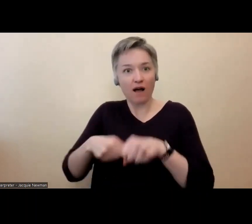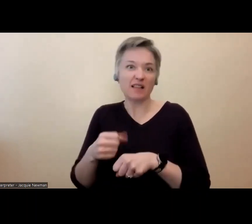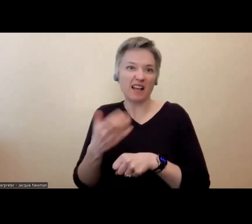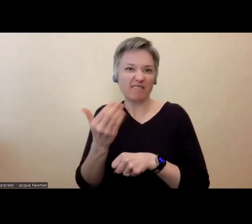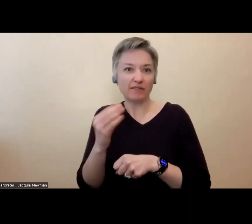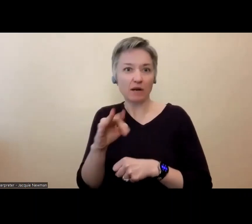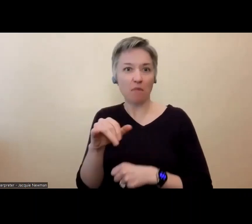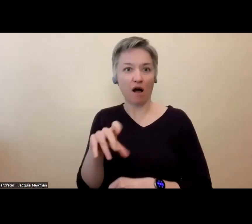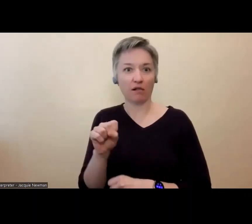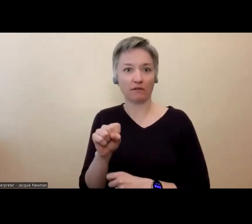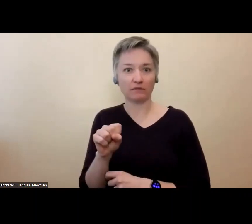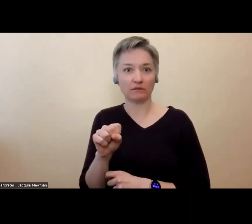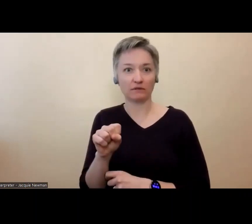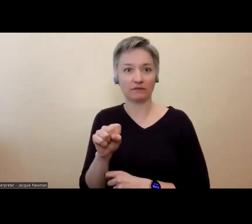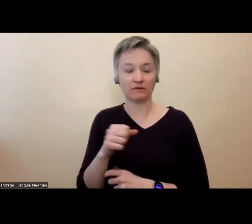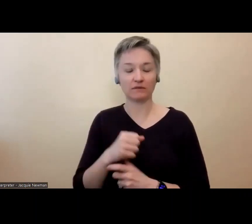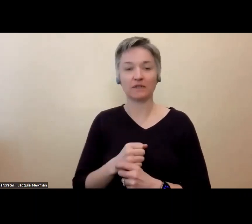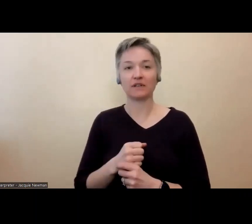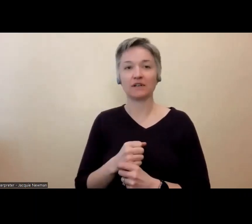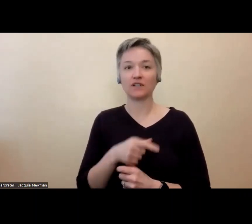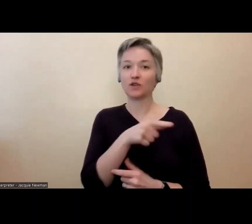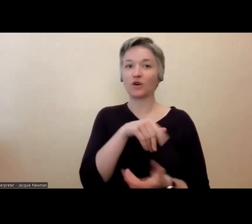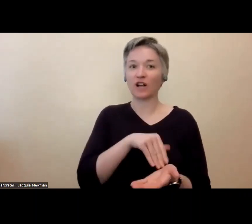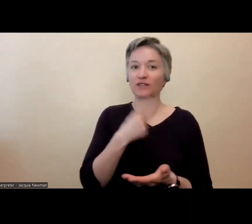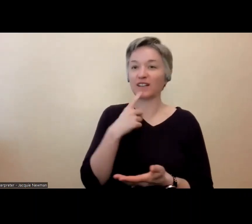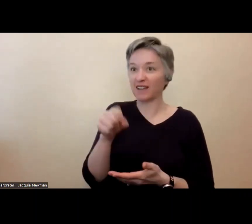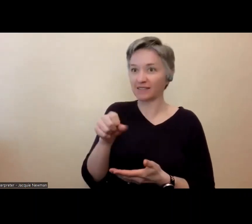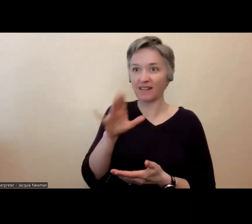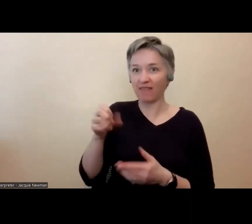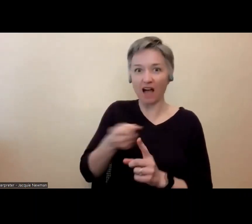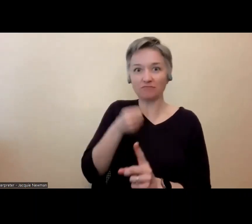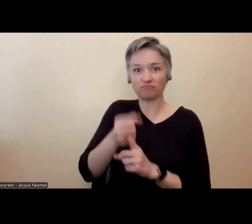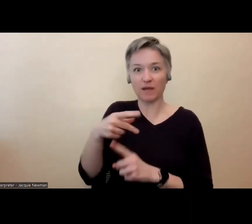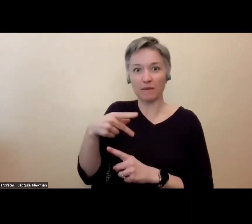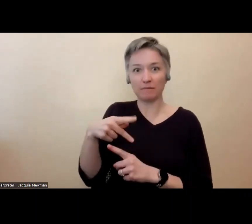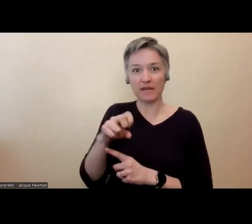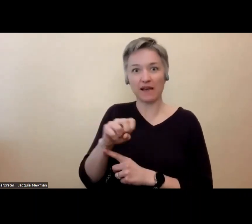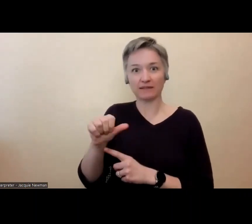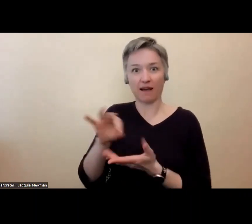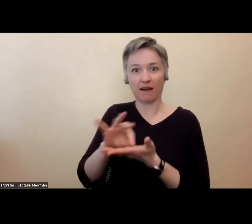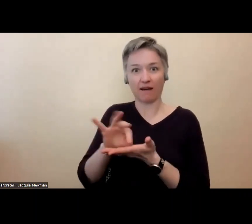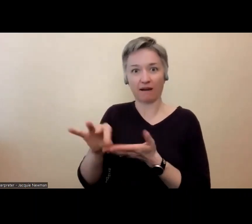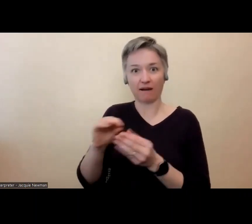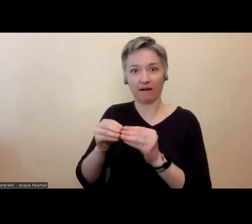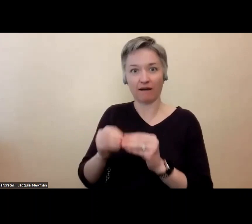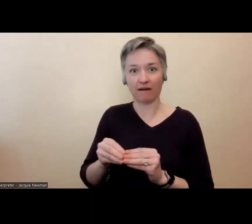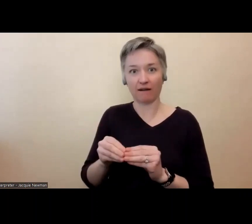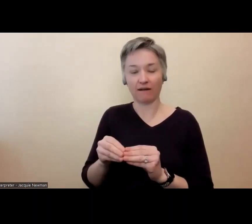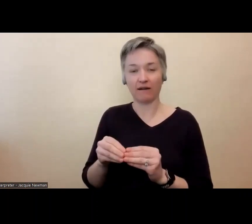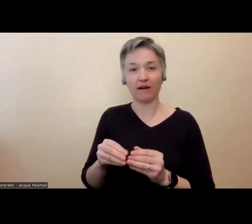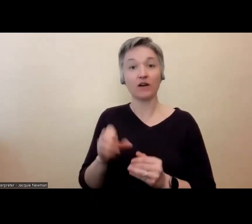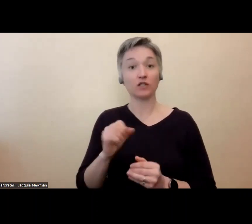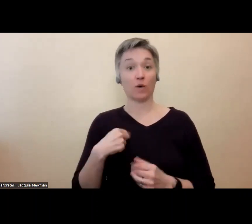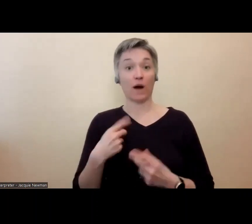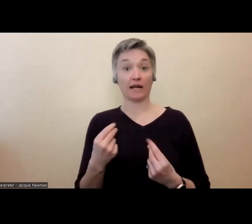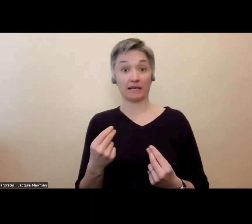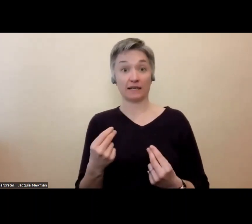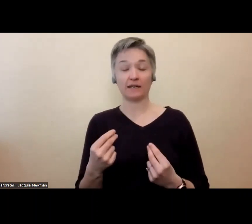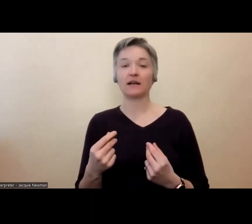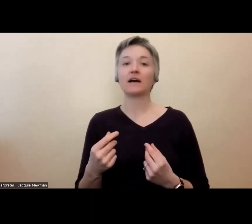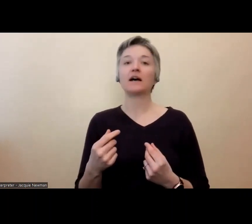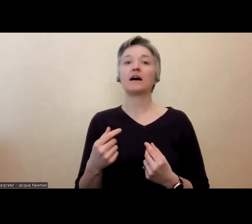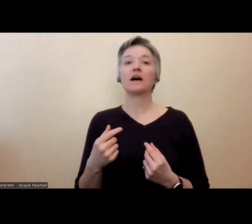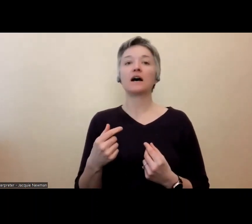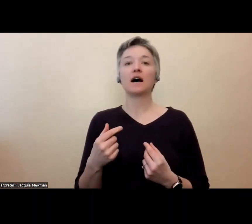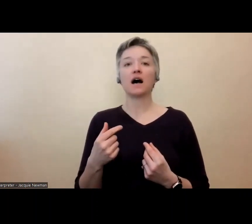miles. And he said, yes, that would affect your PSA screening. So what I did is I went through and spent